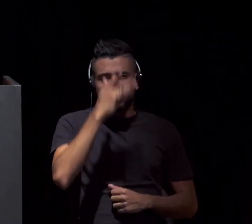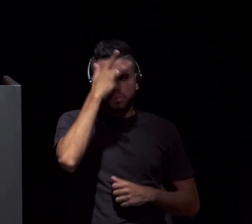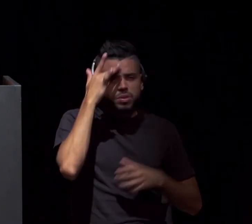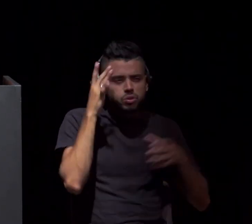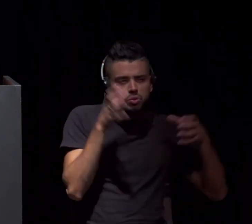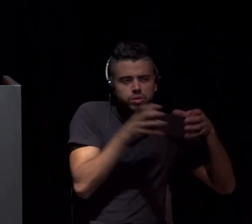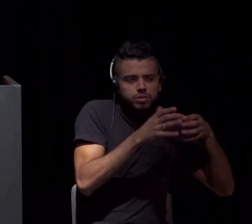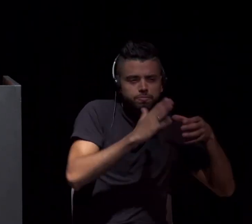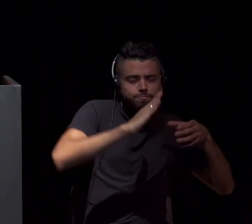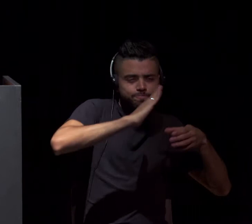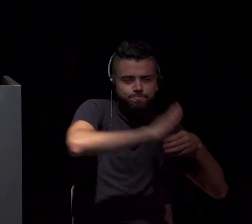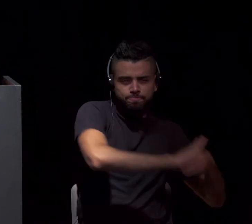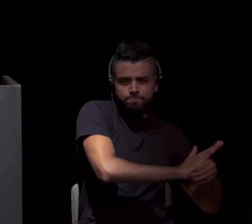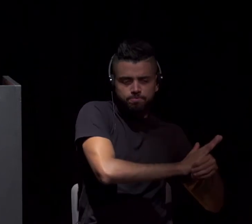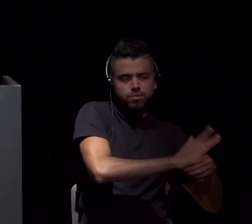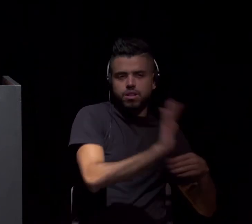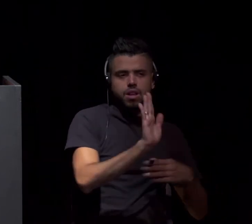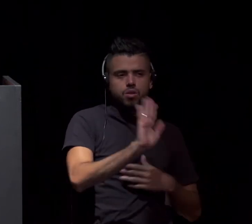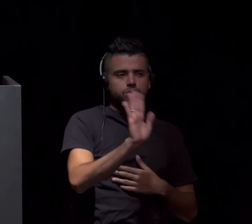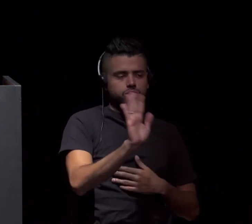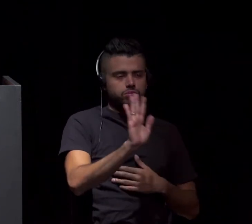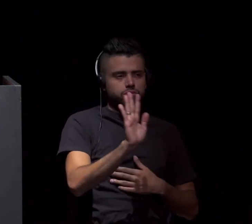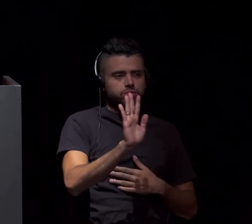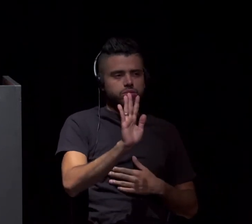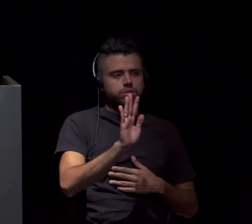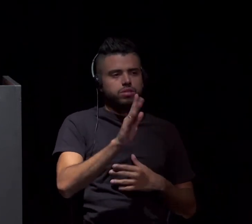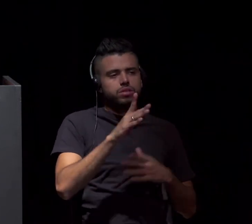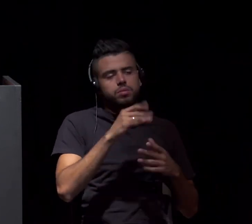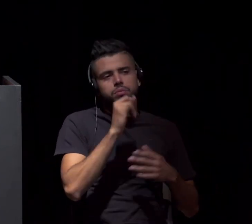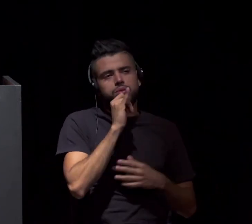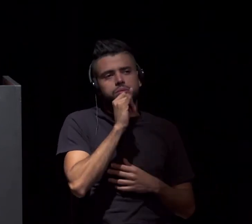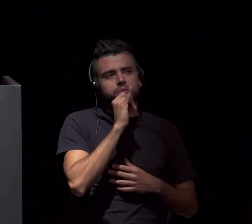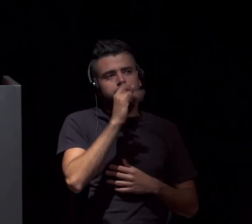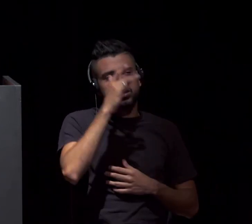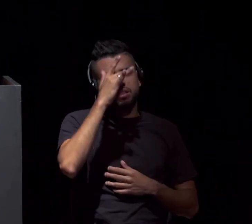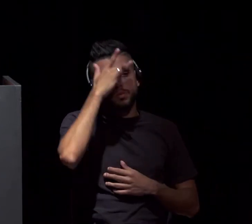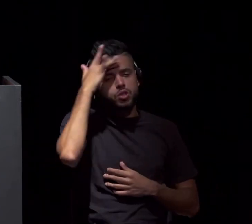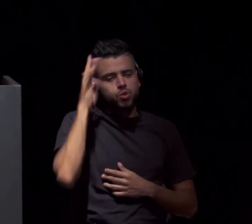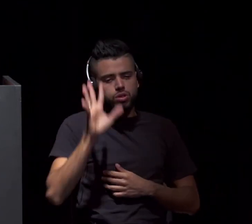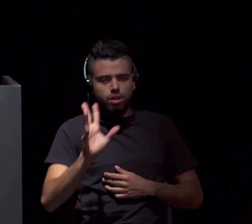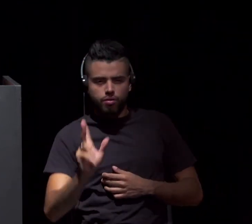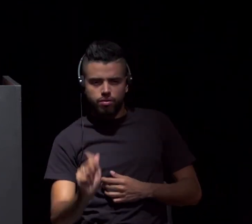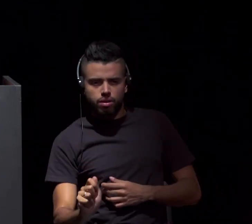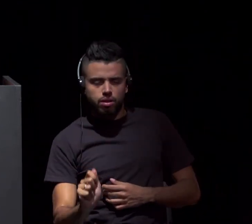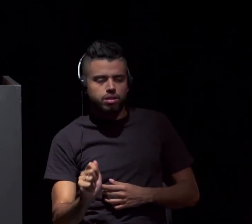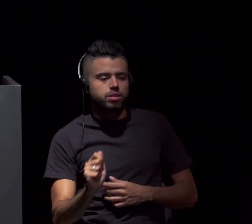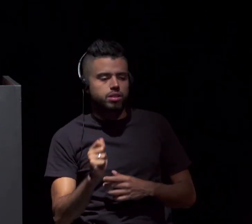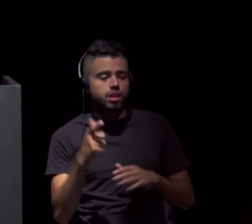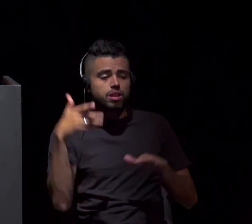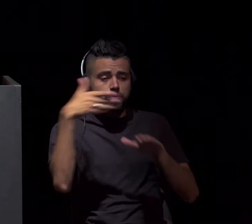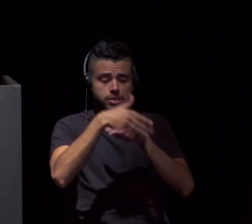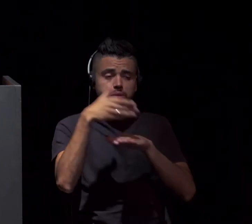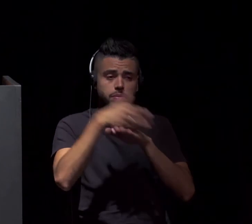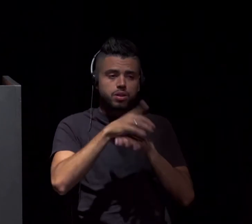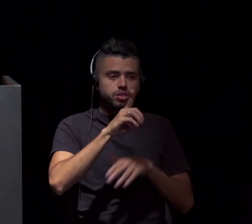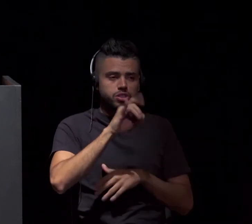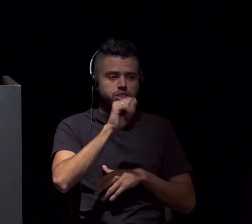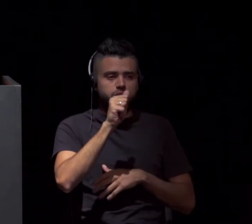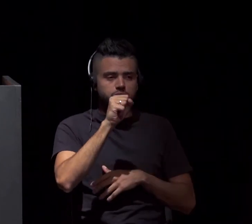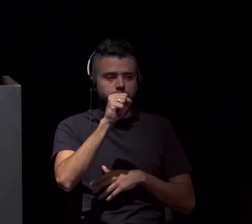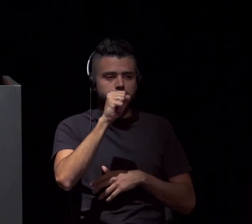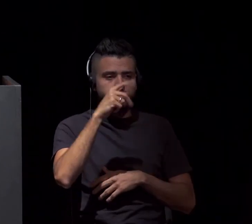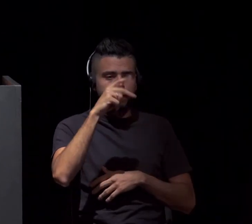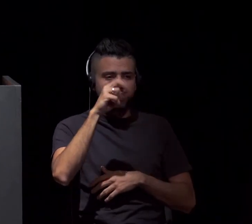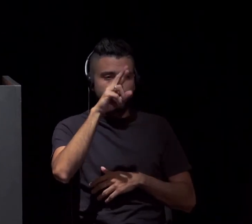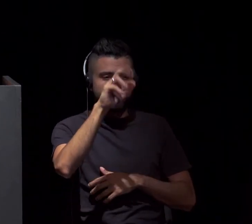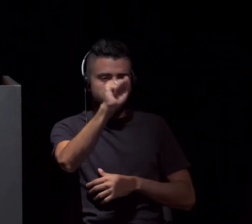diasporic minorities of the Americas were once known or believed to be